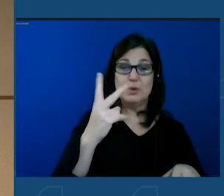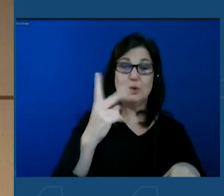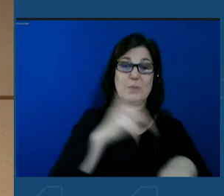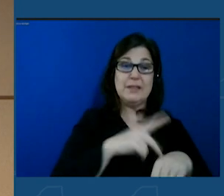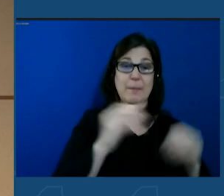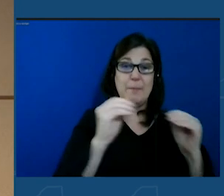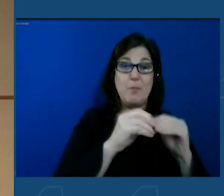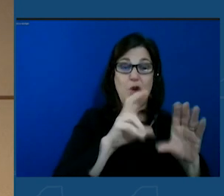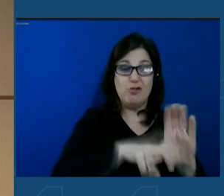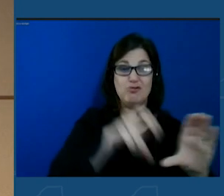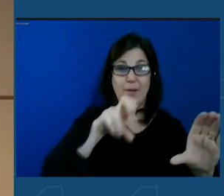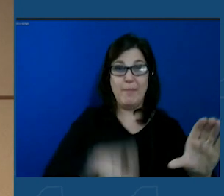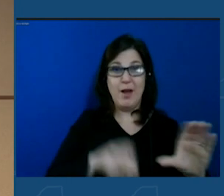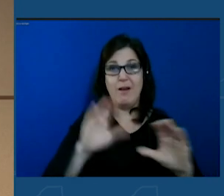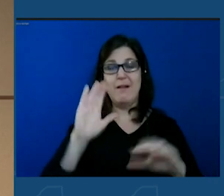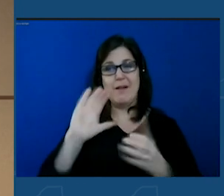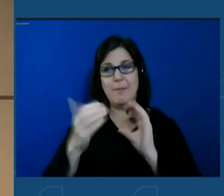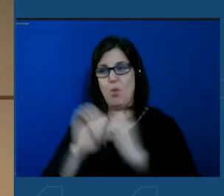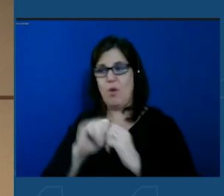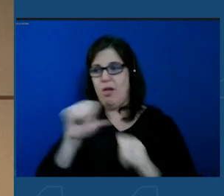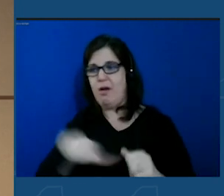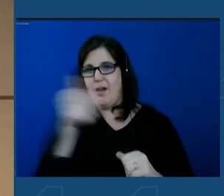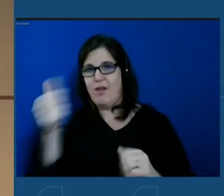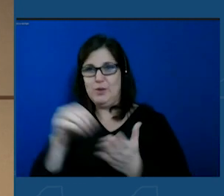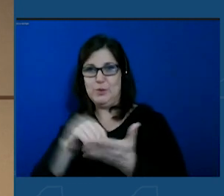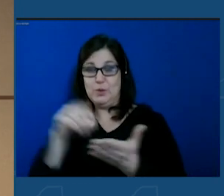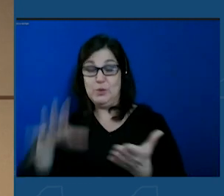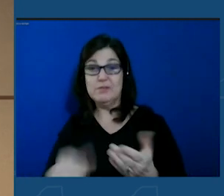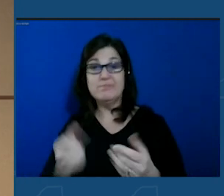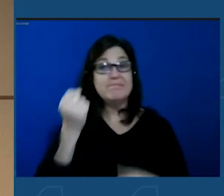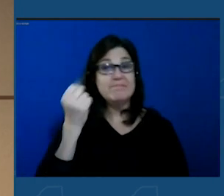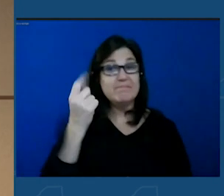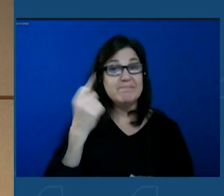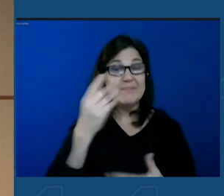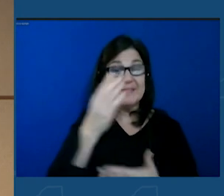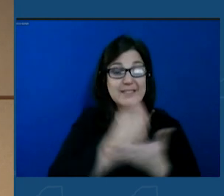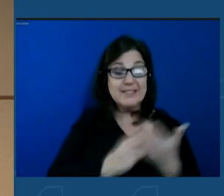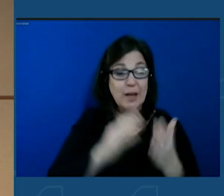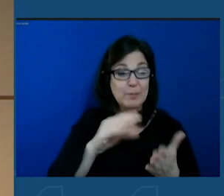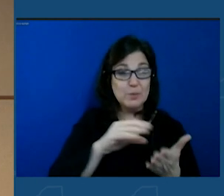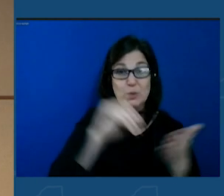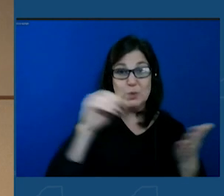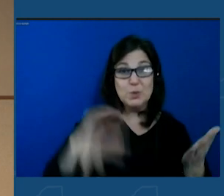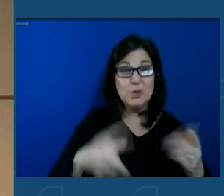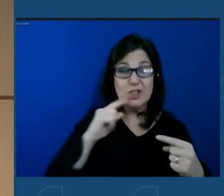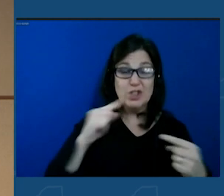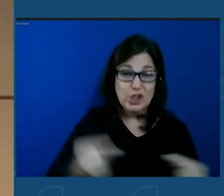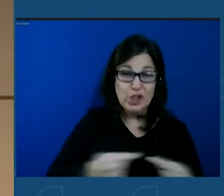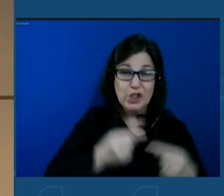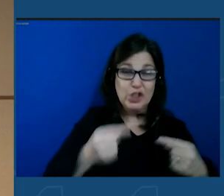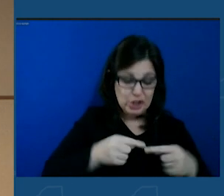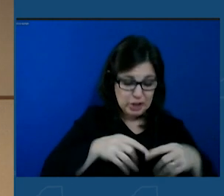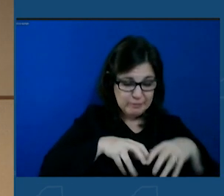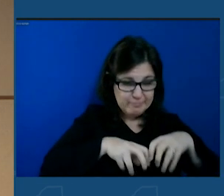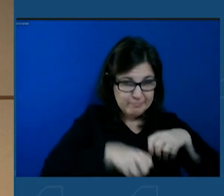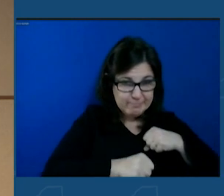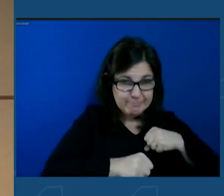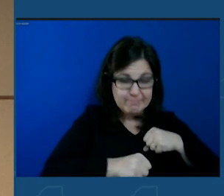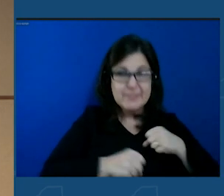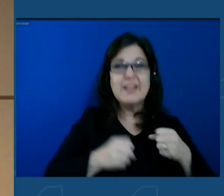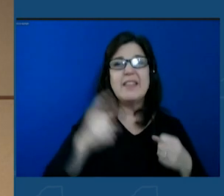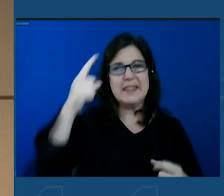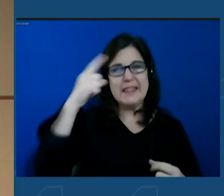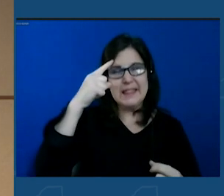peers. Sadly, some of our children are hurting, so much so that they are contemplating ending their